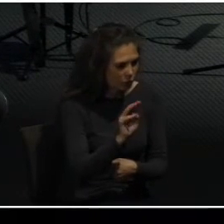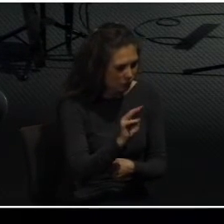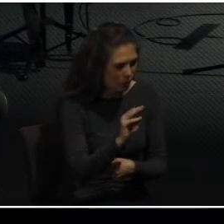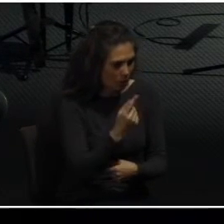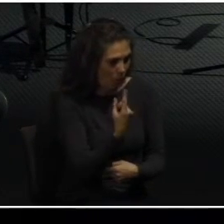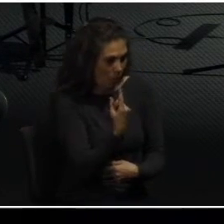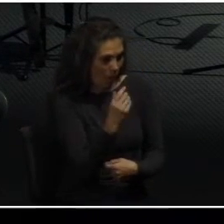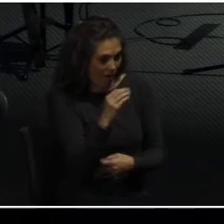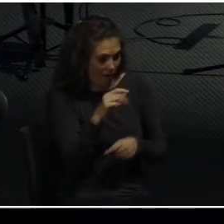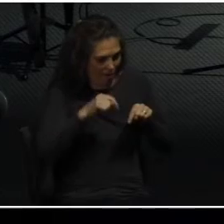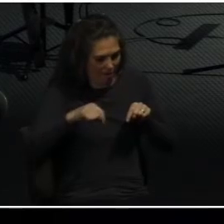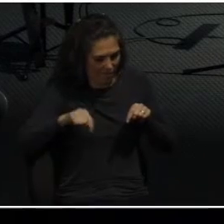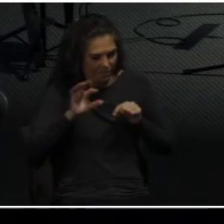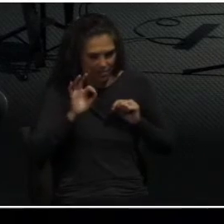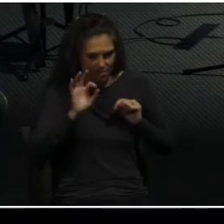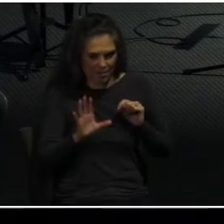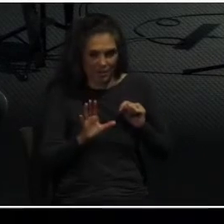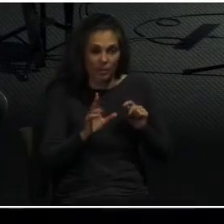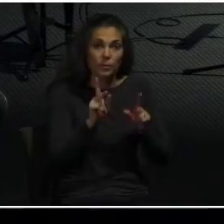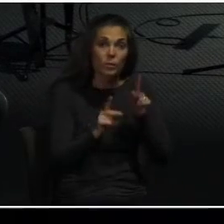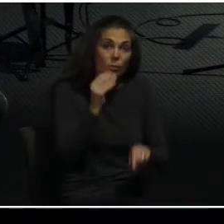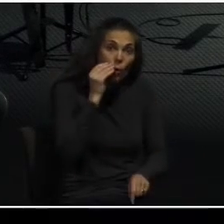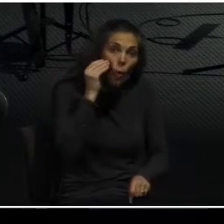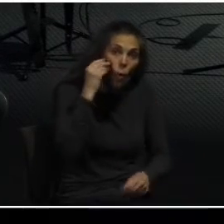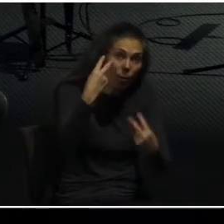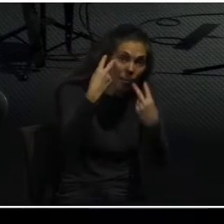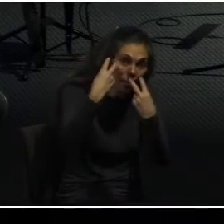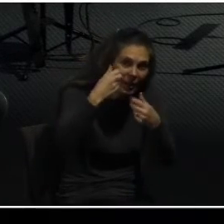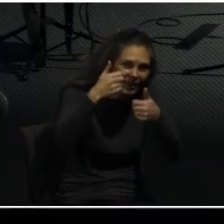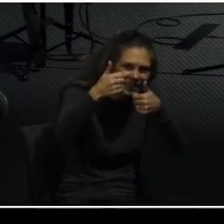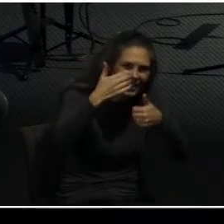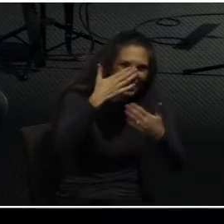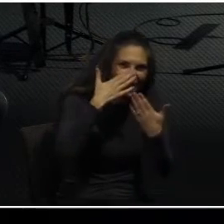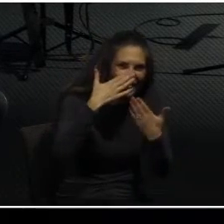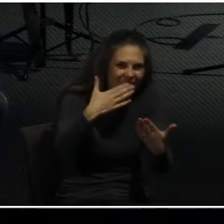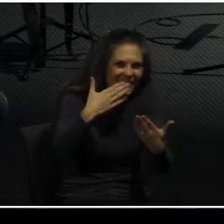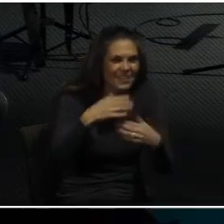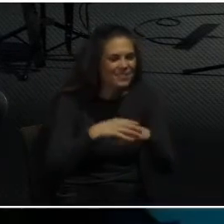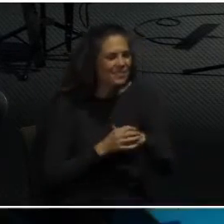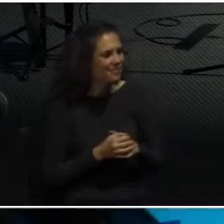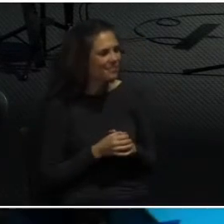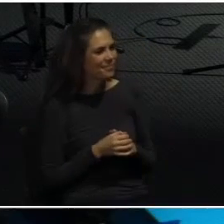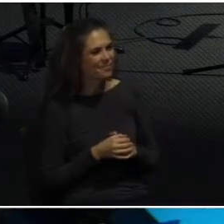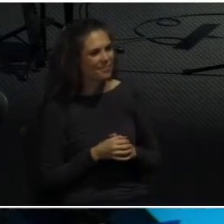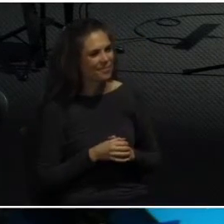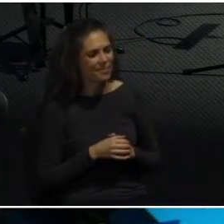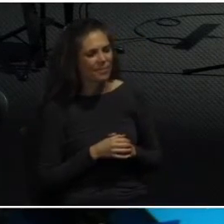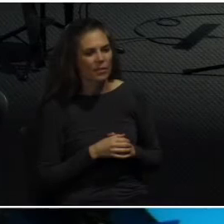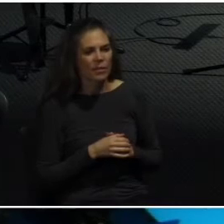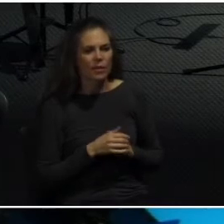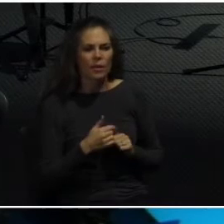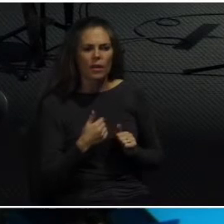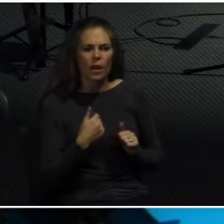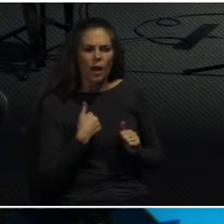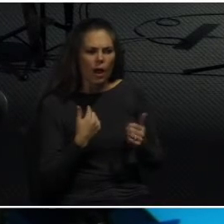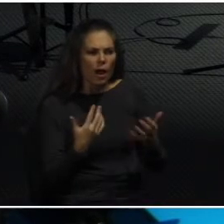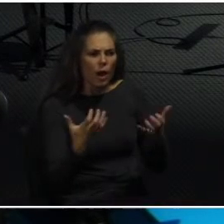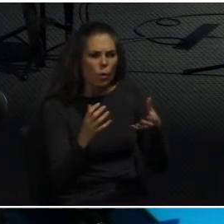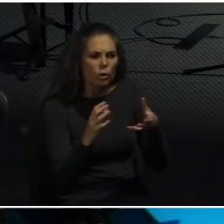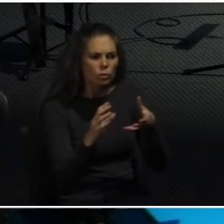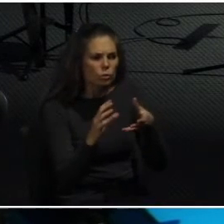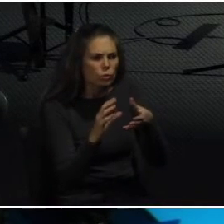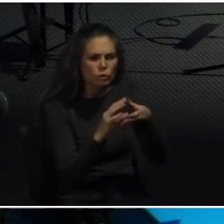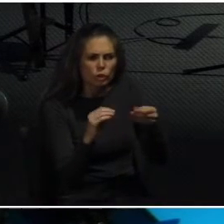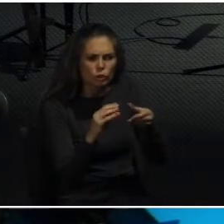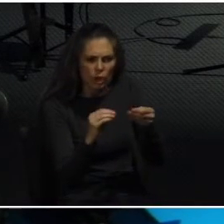are joining with us online as well and for making time to be here. And I just want to share with you guys today